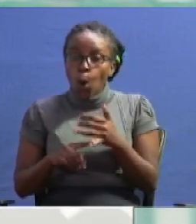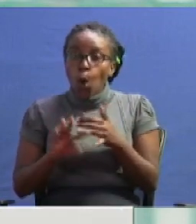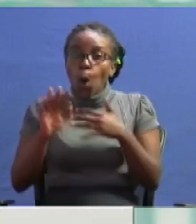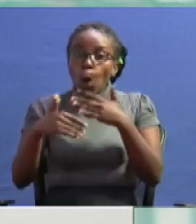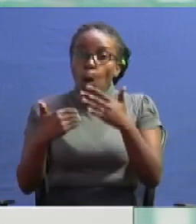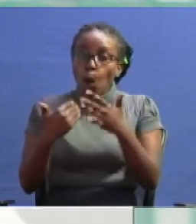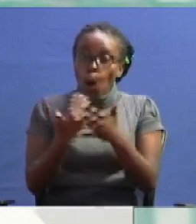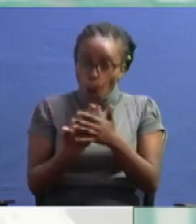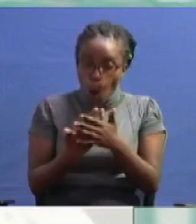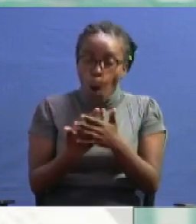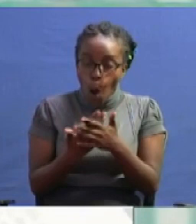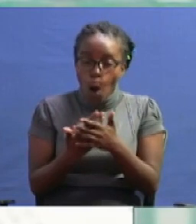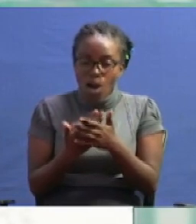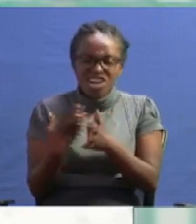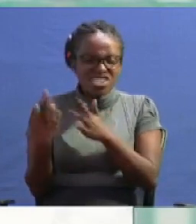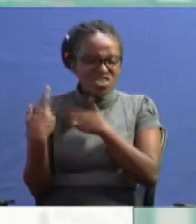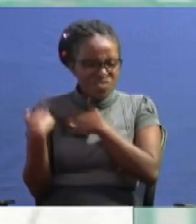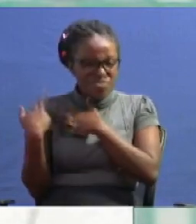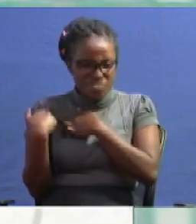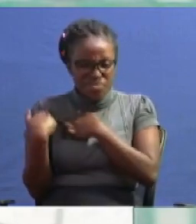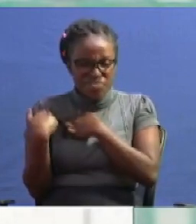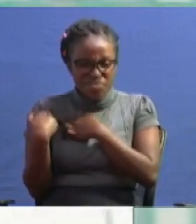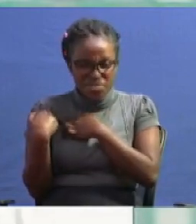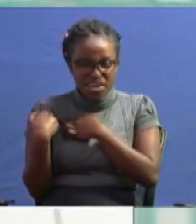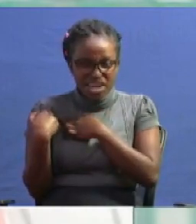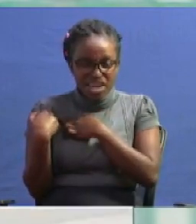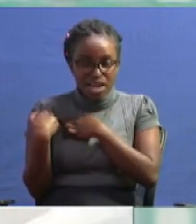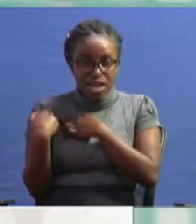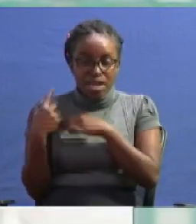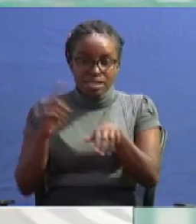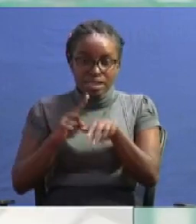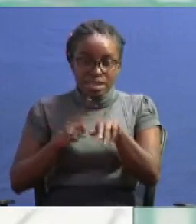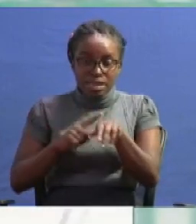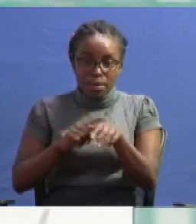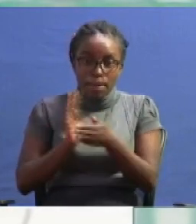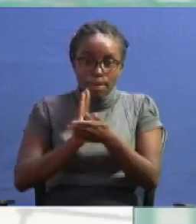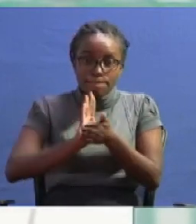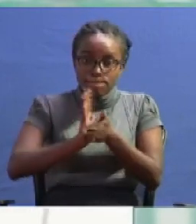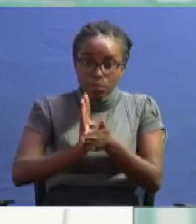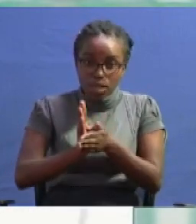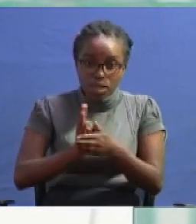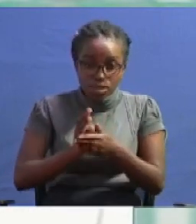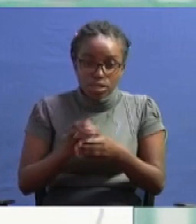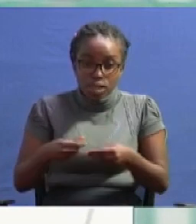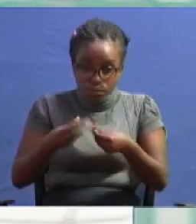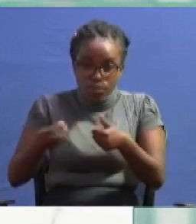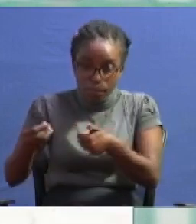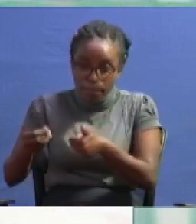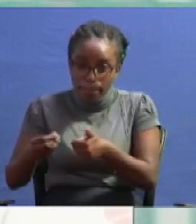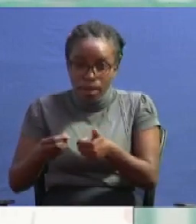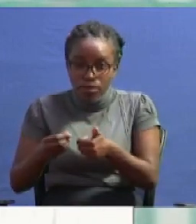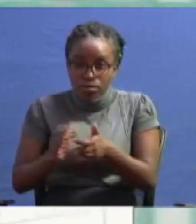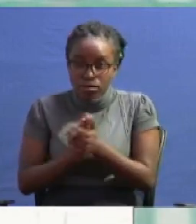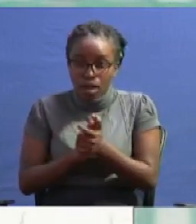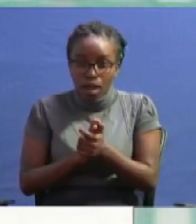is economic. Economic relationships are the basis or the foundation upon which every other relationship is founded, be